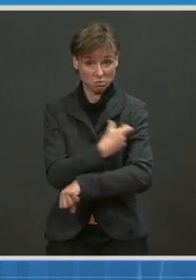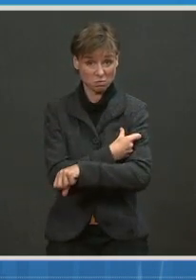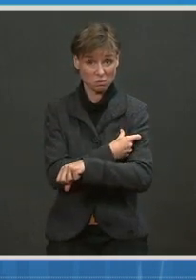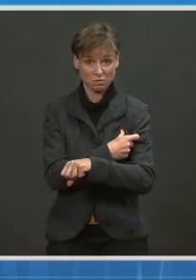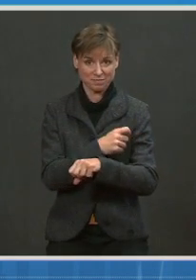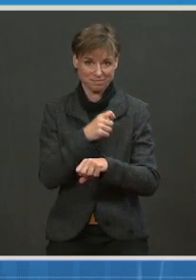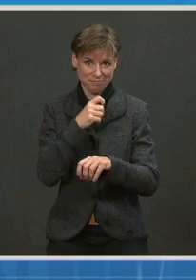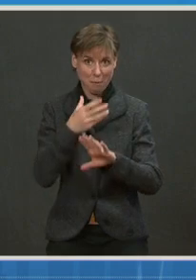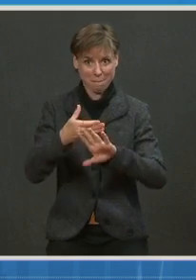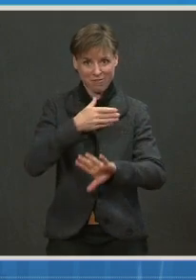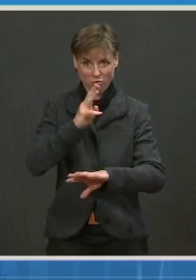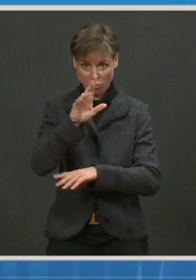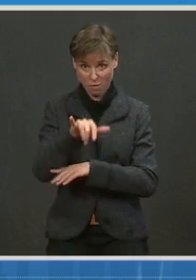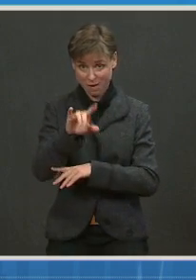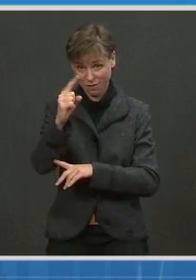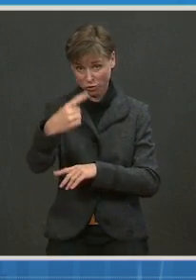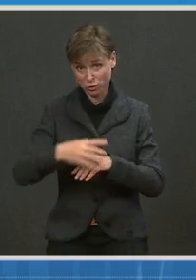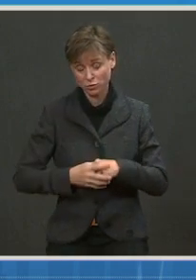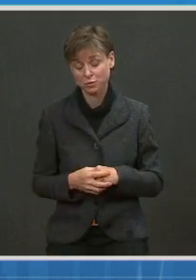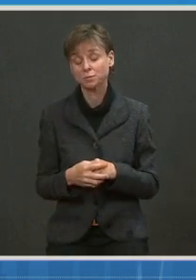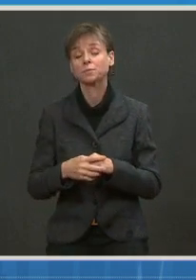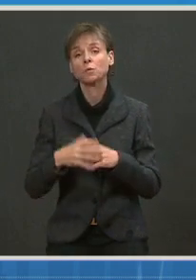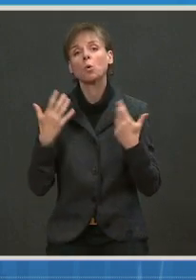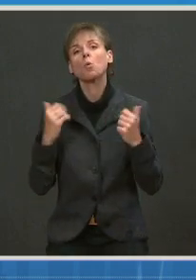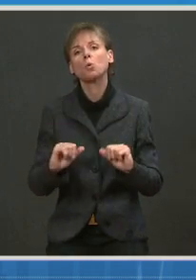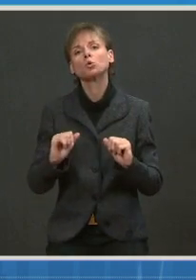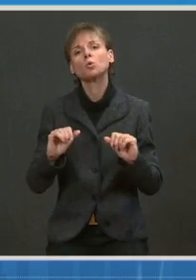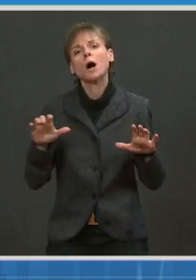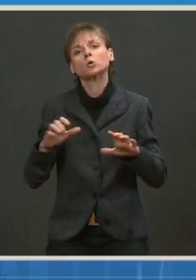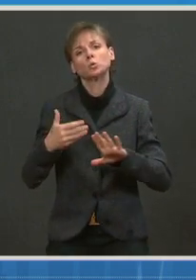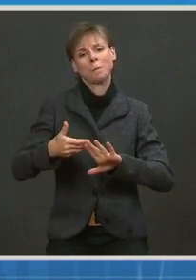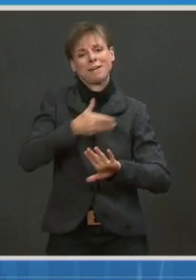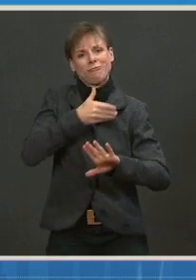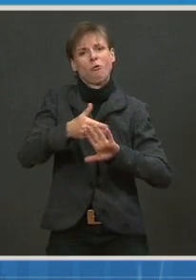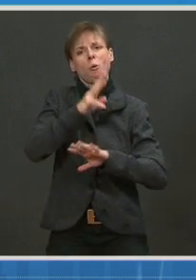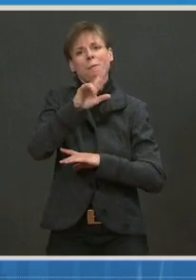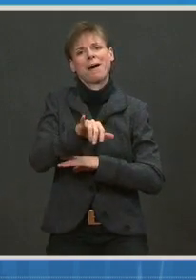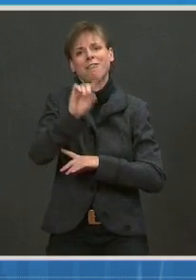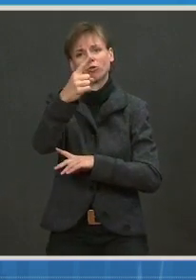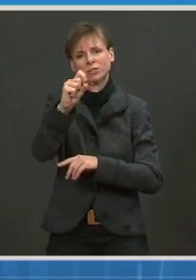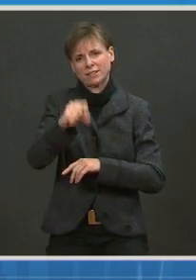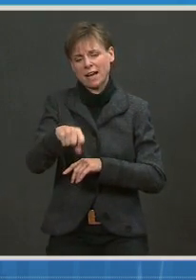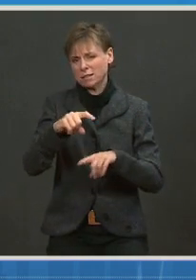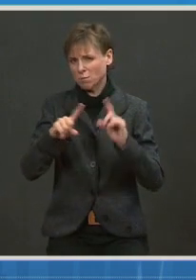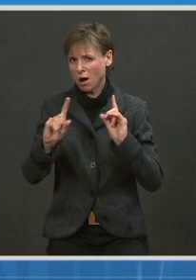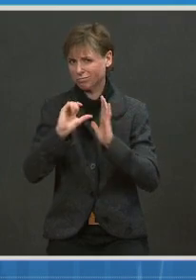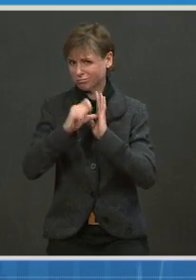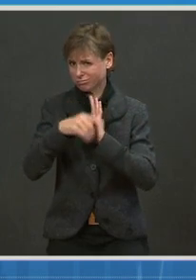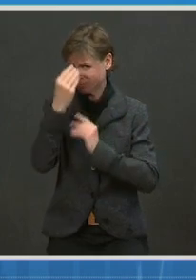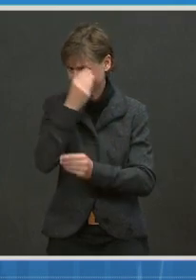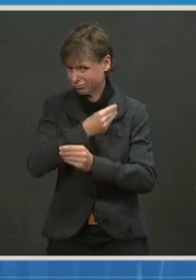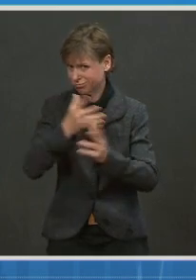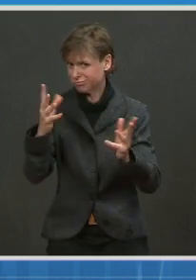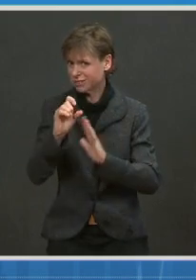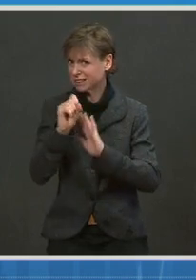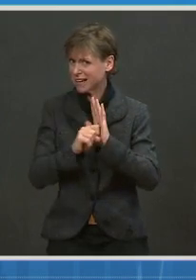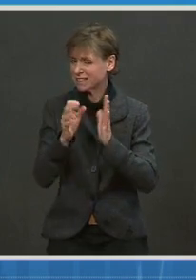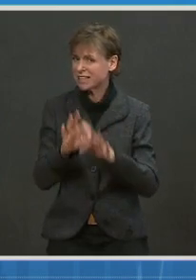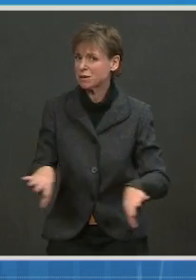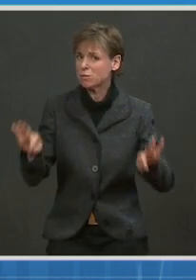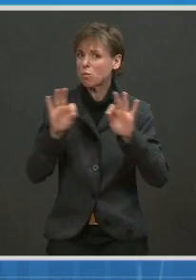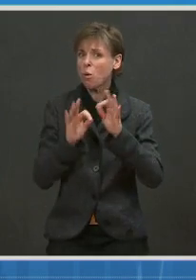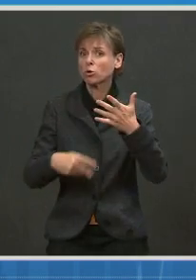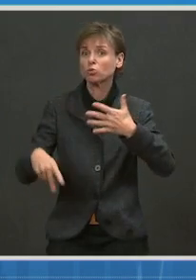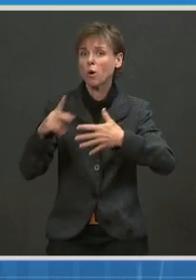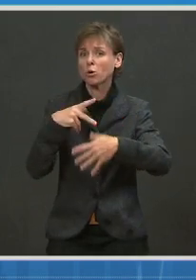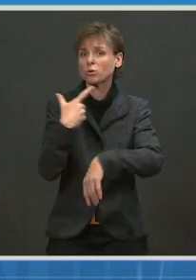for vaccines in advance of May 1st, we continue to emphasize to states the importance of prioritizing